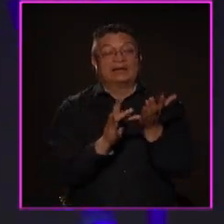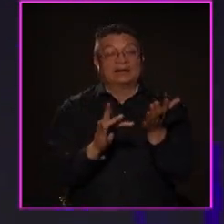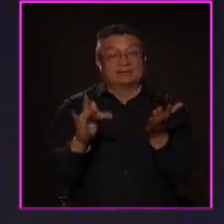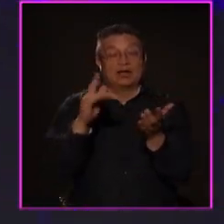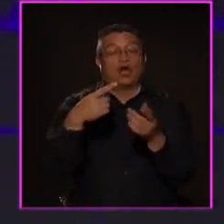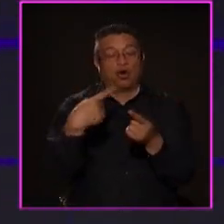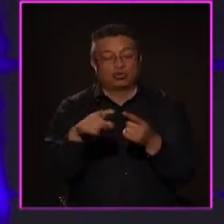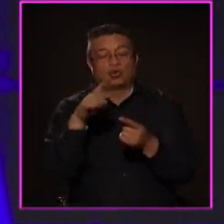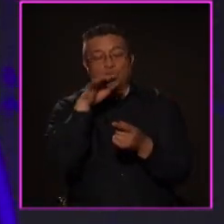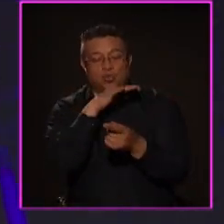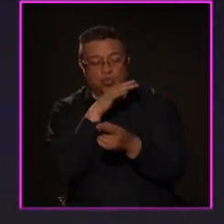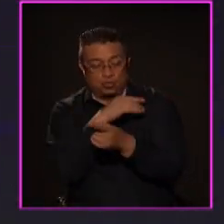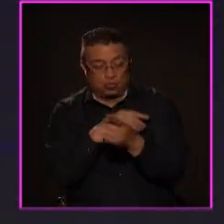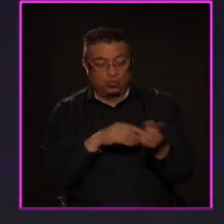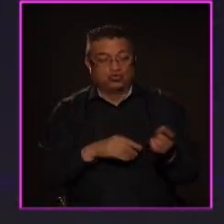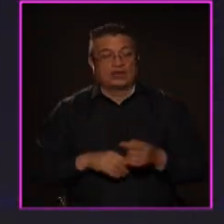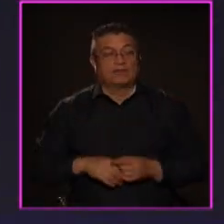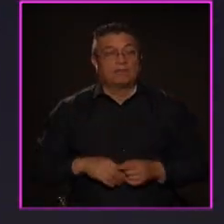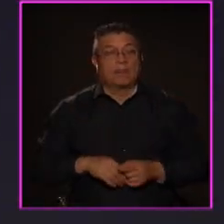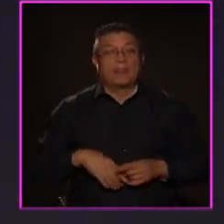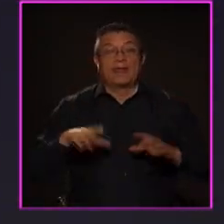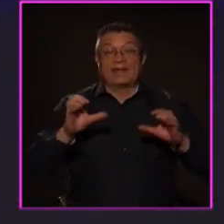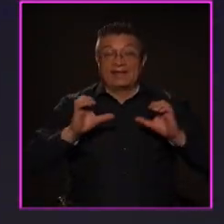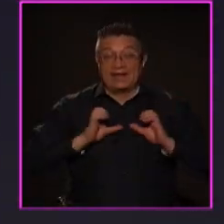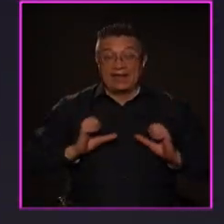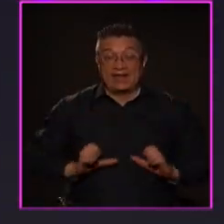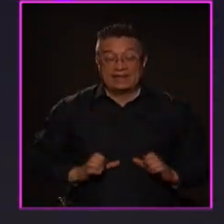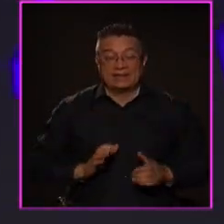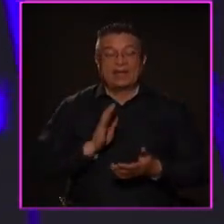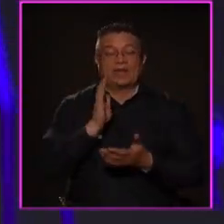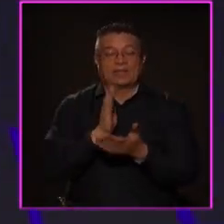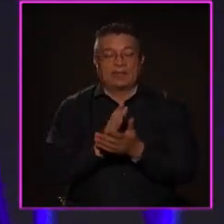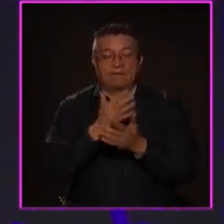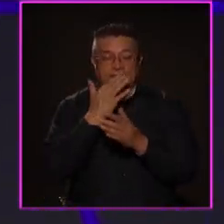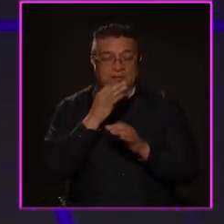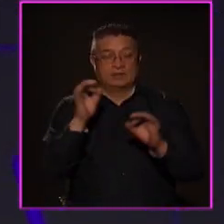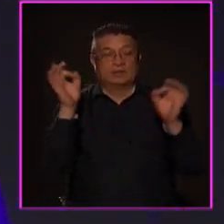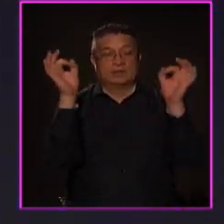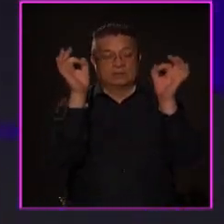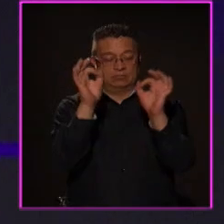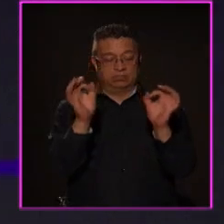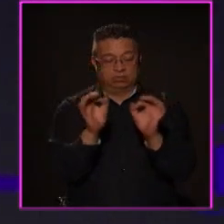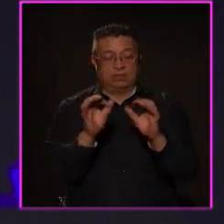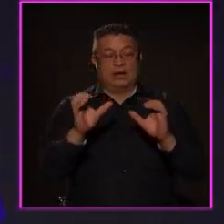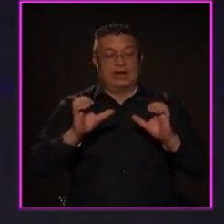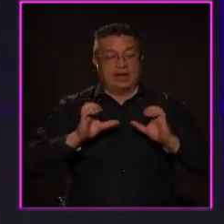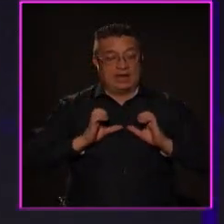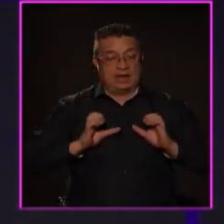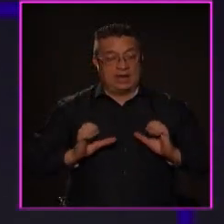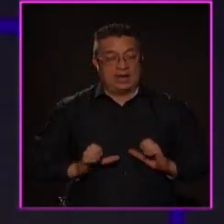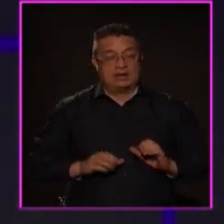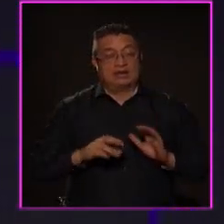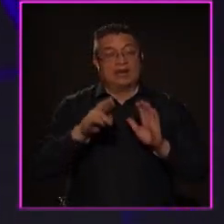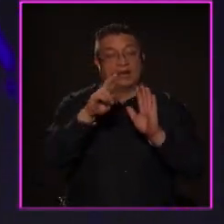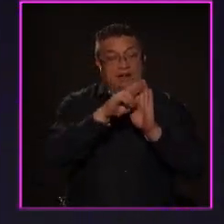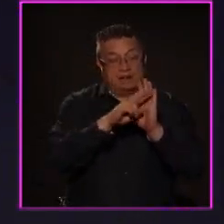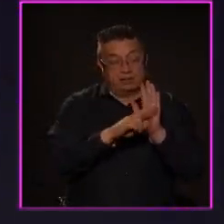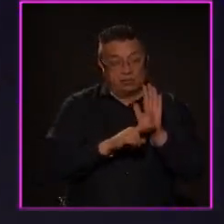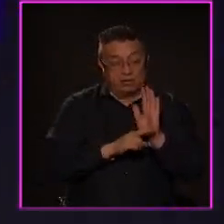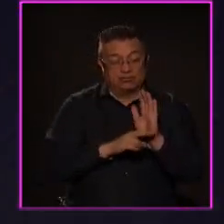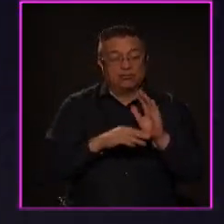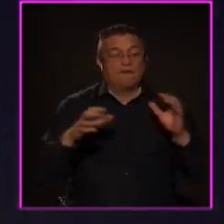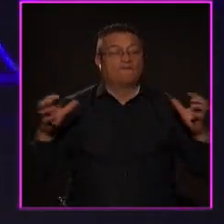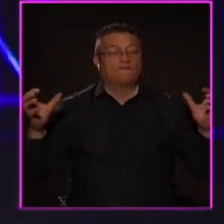ethics now should provide kind of the ethical content of hard legal regulations that will